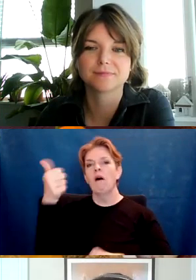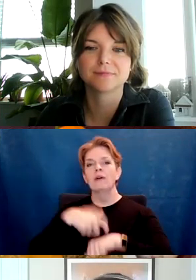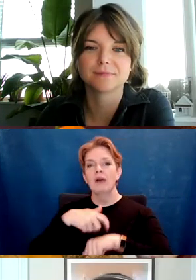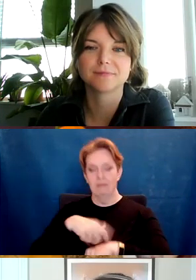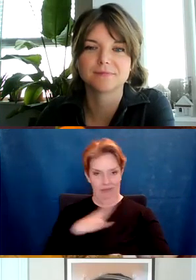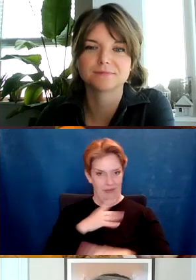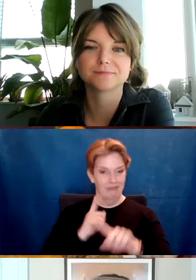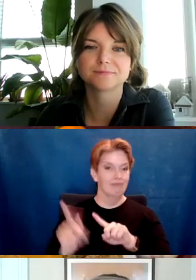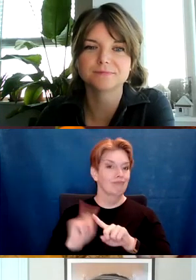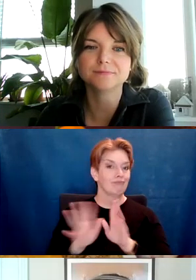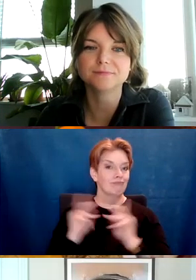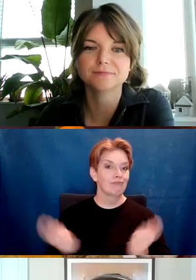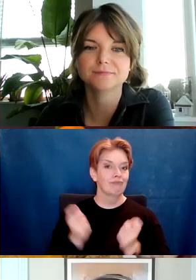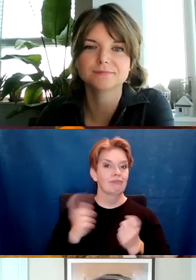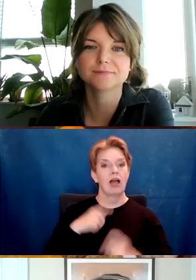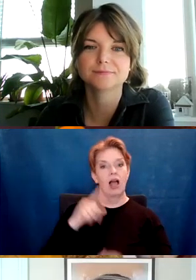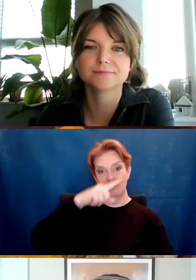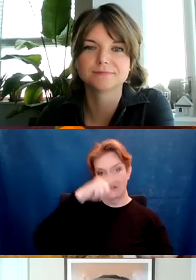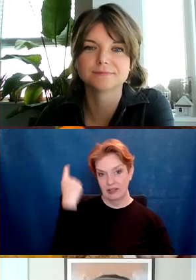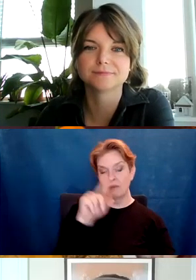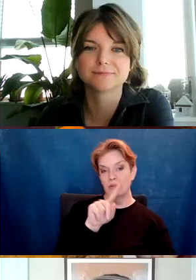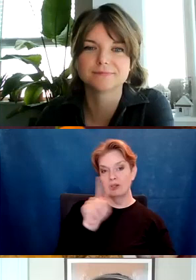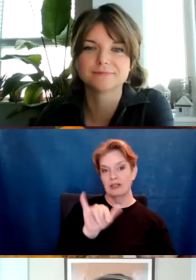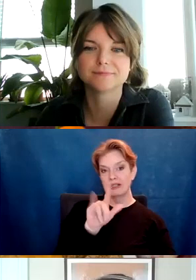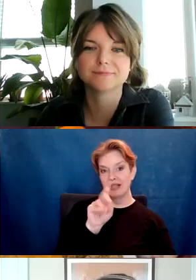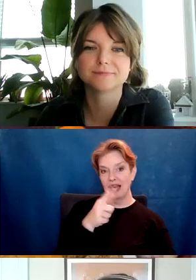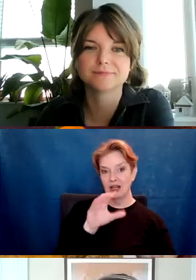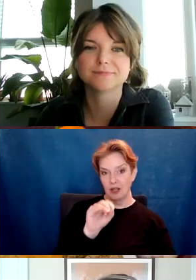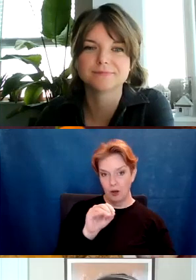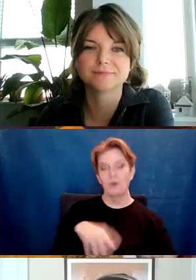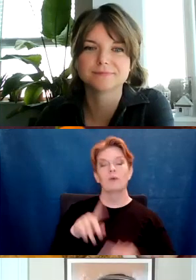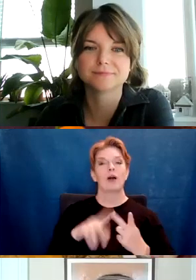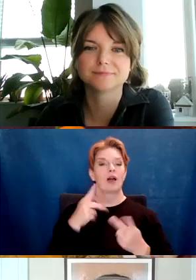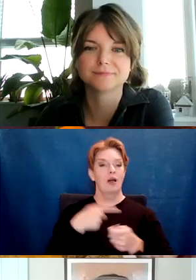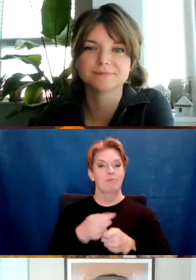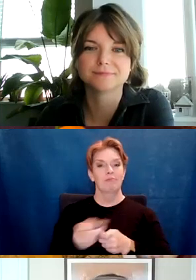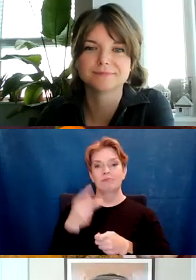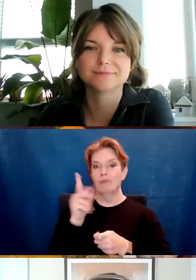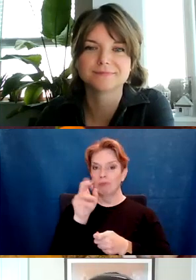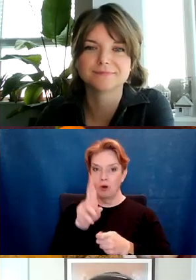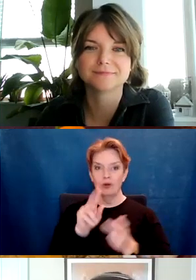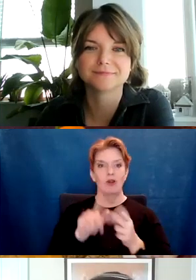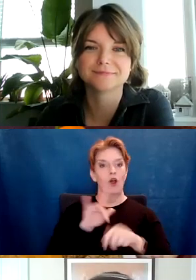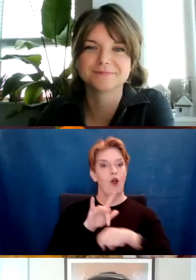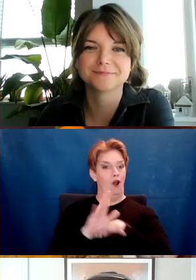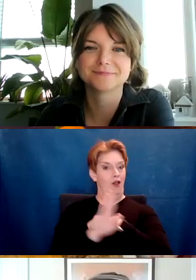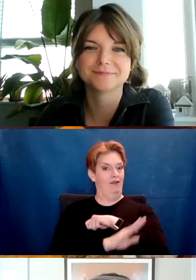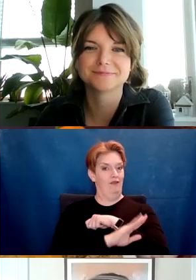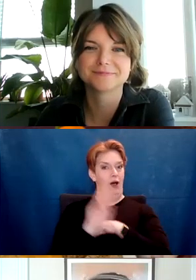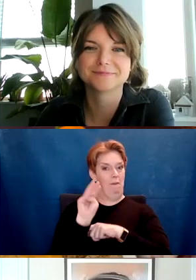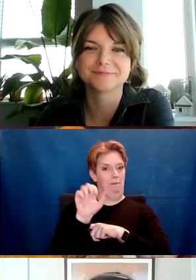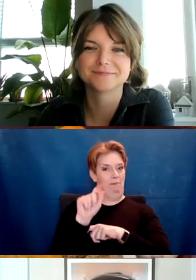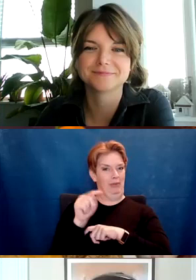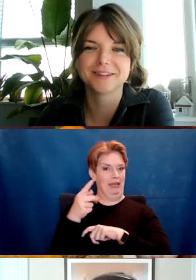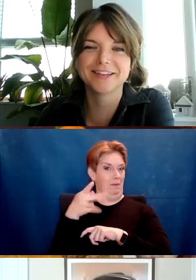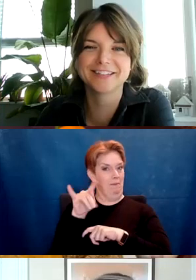you, including the Summer Zydeco and Poker Run Bash, the early fall Meat Pie Festival, which just sounds